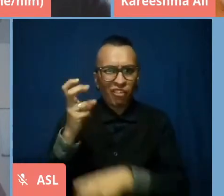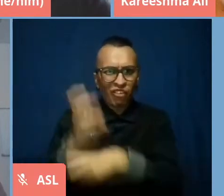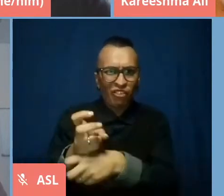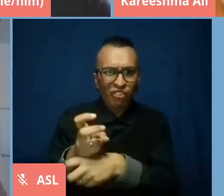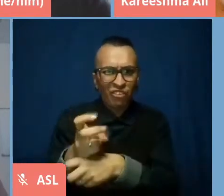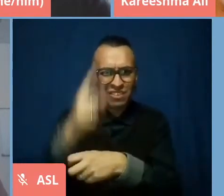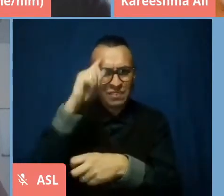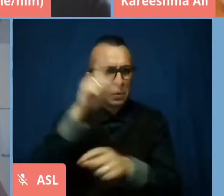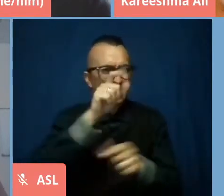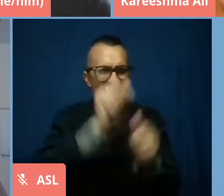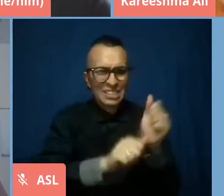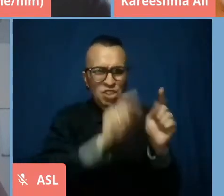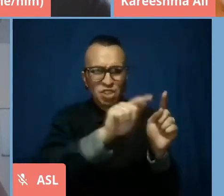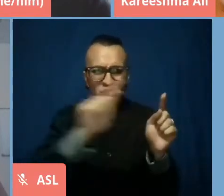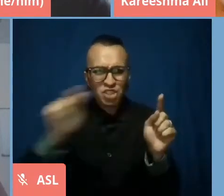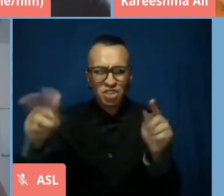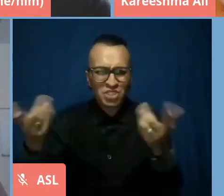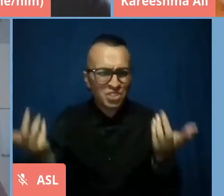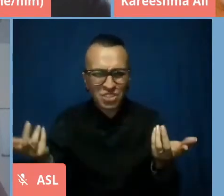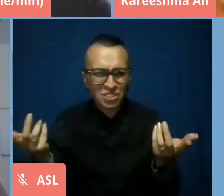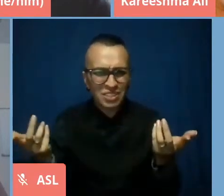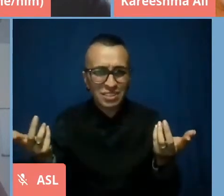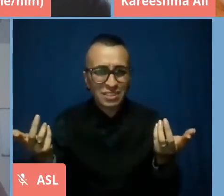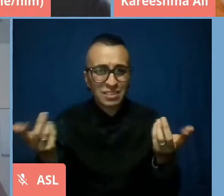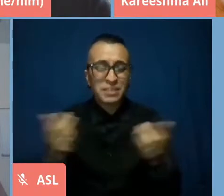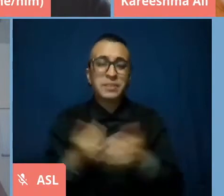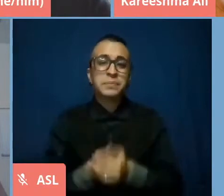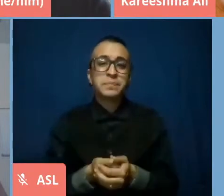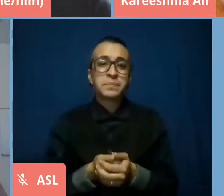for every individual.